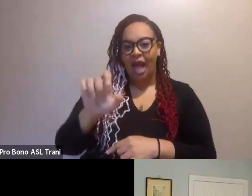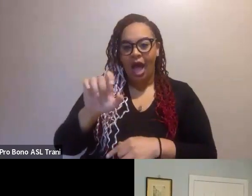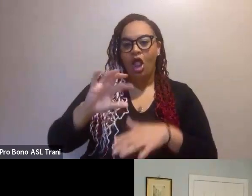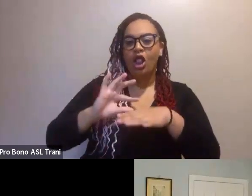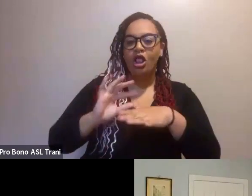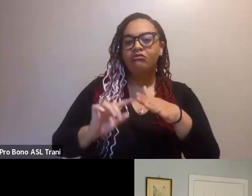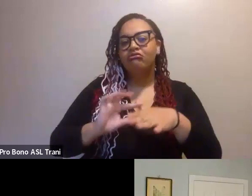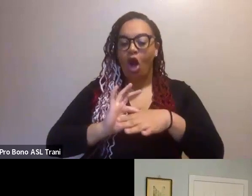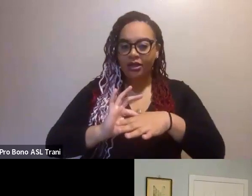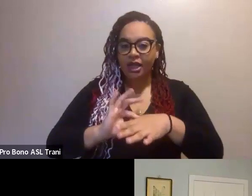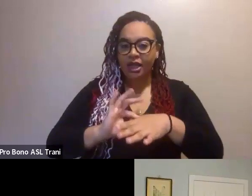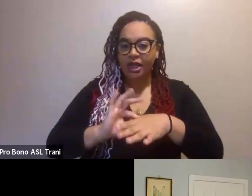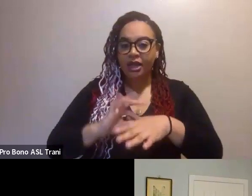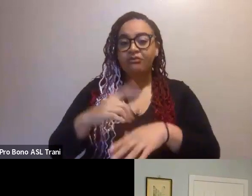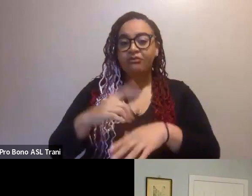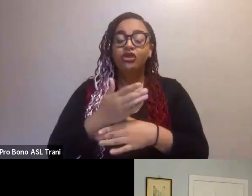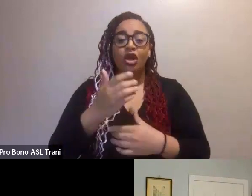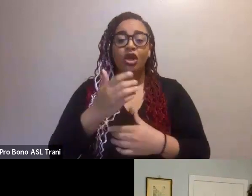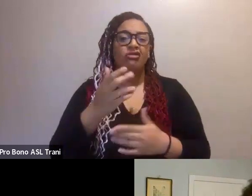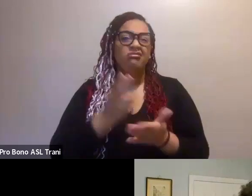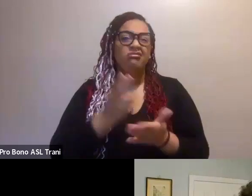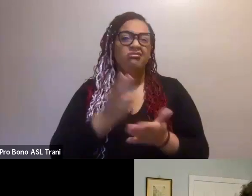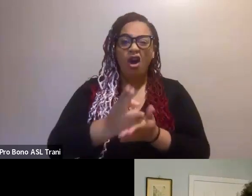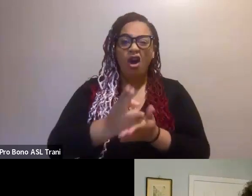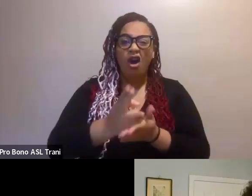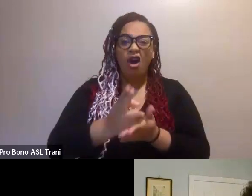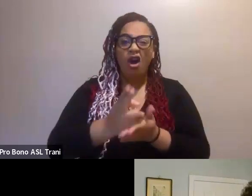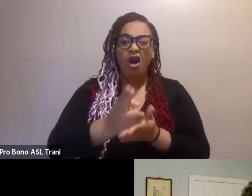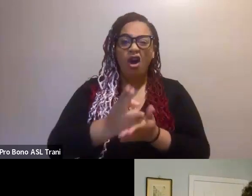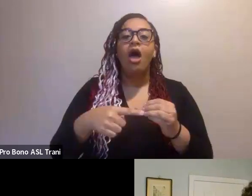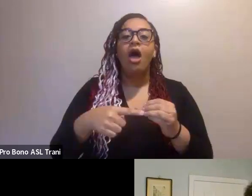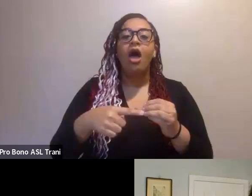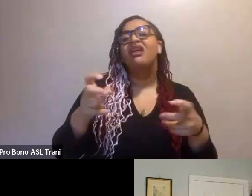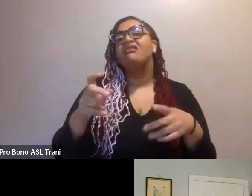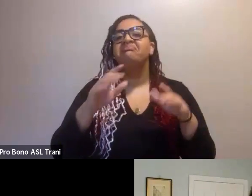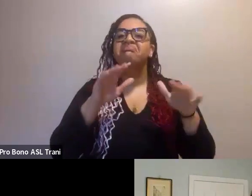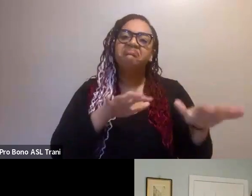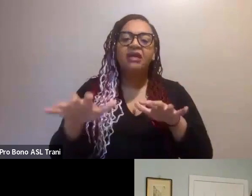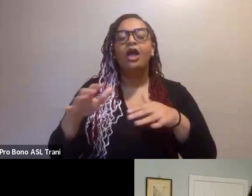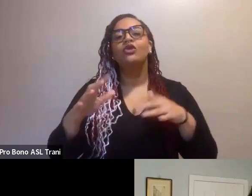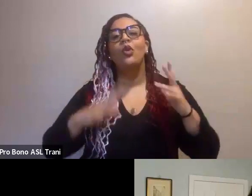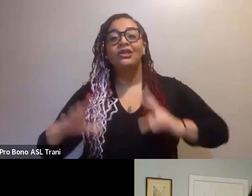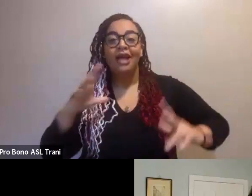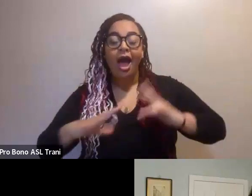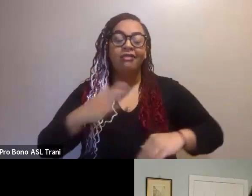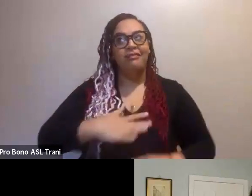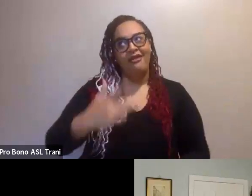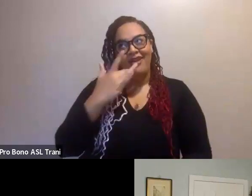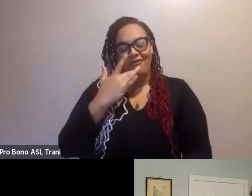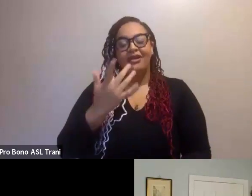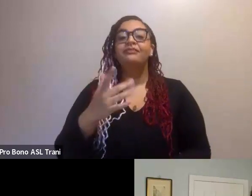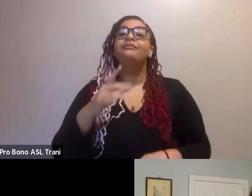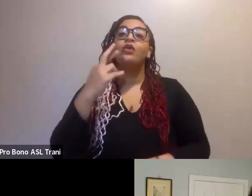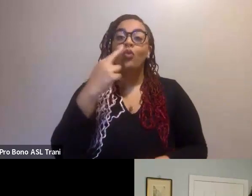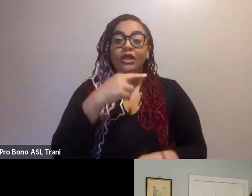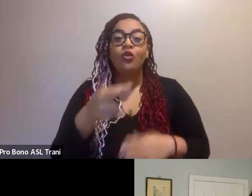shares honest opinion and provides insights on topics, including casual style, my favorite style, food, restaurants reviews, and more